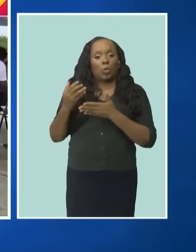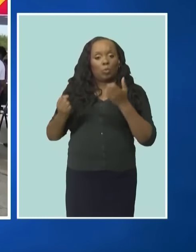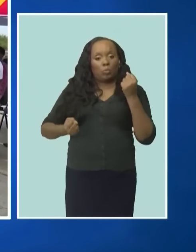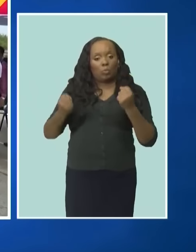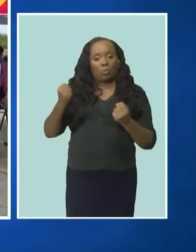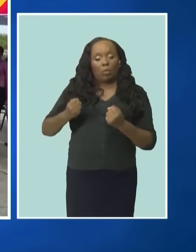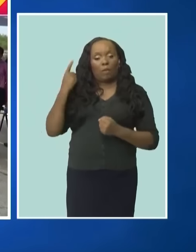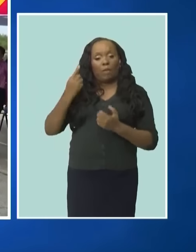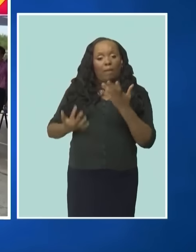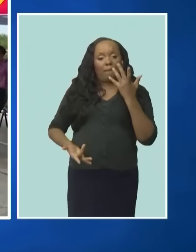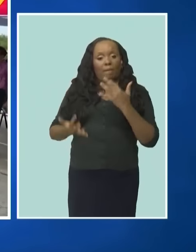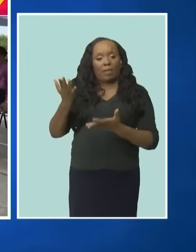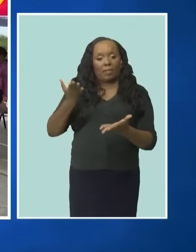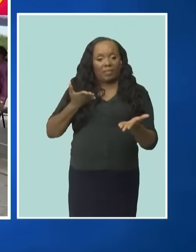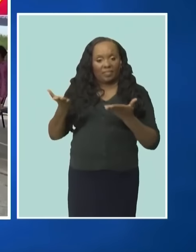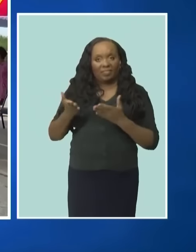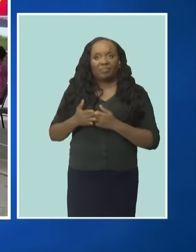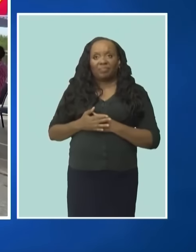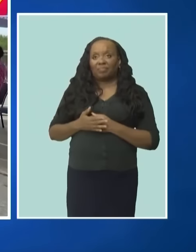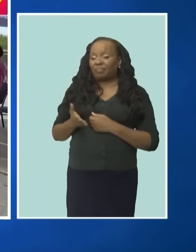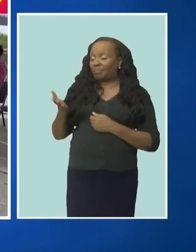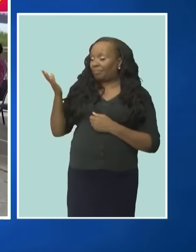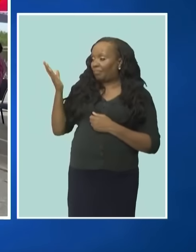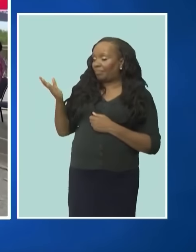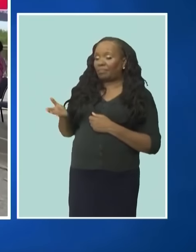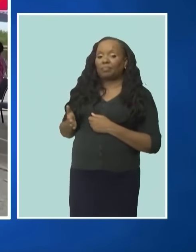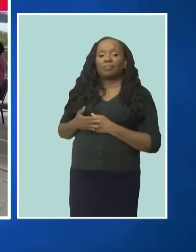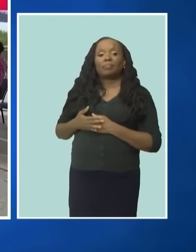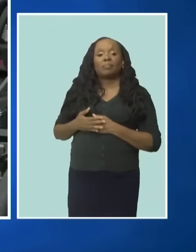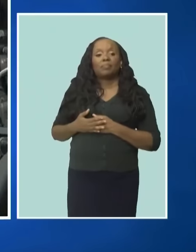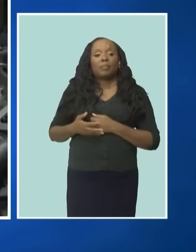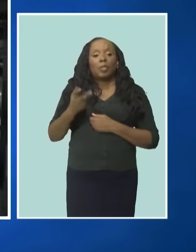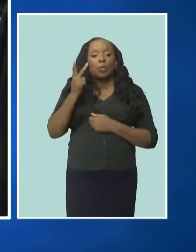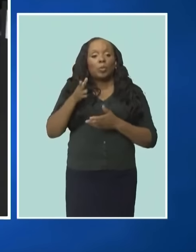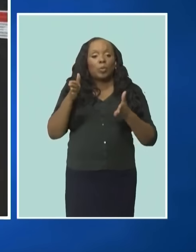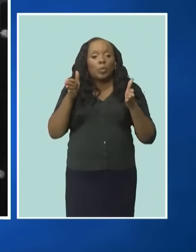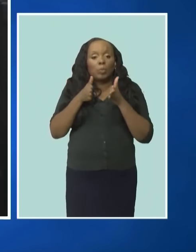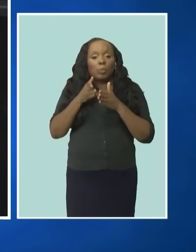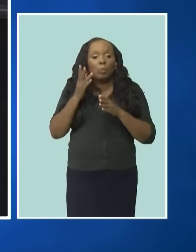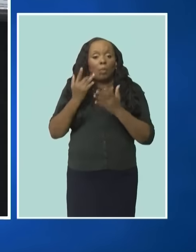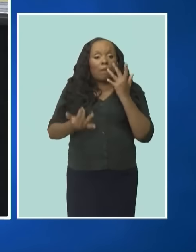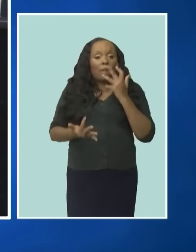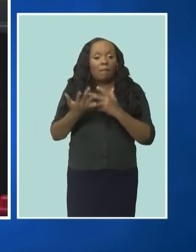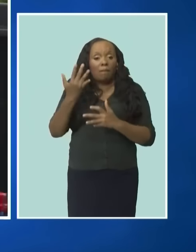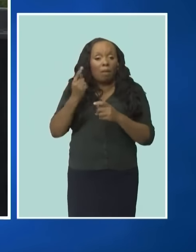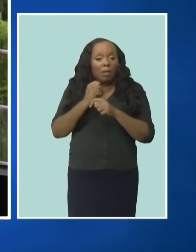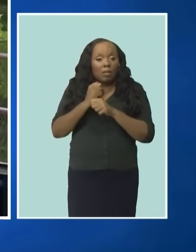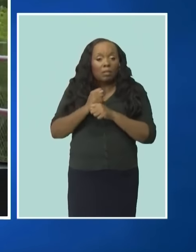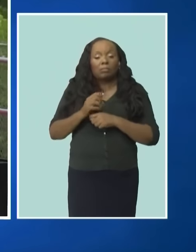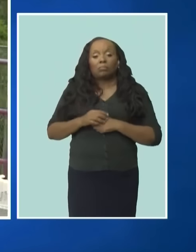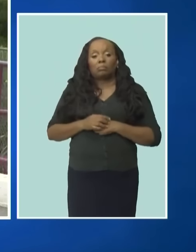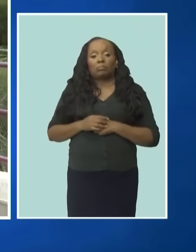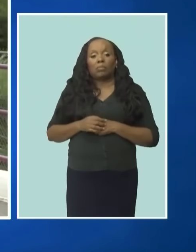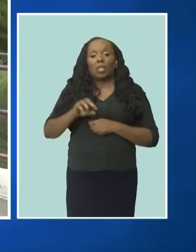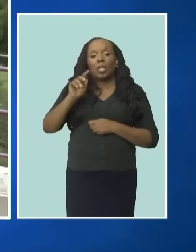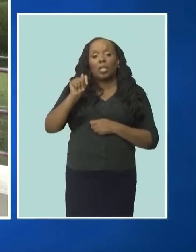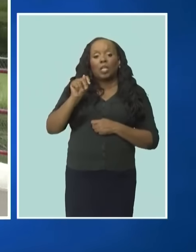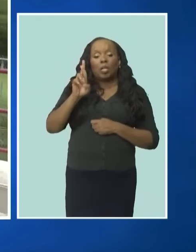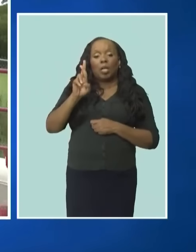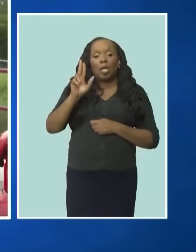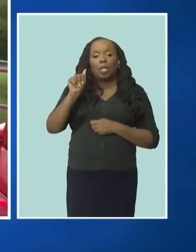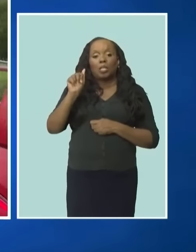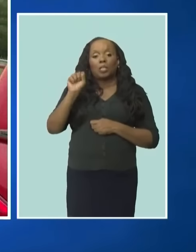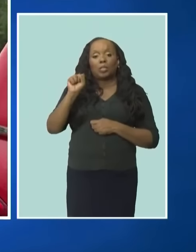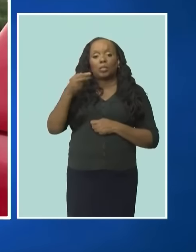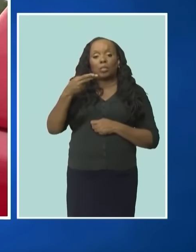equipment includes 2 smaller fire tenders, trash pumps, and an ambulance designed to improve mobility and response. He calls